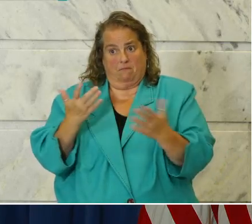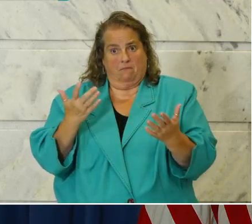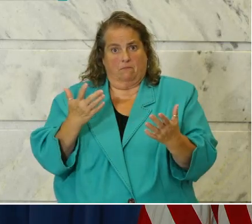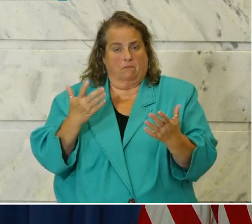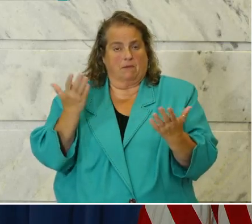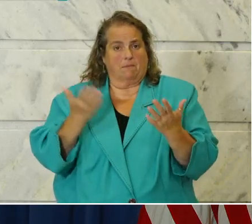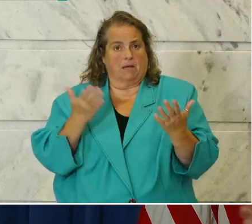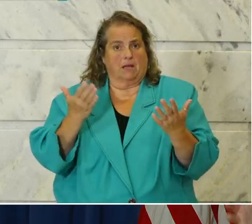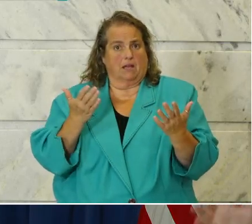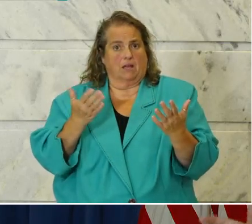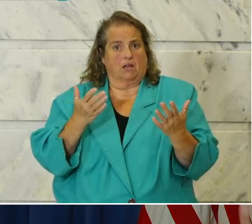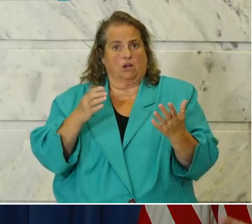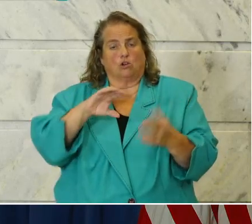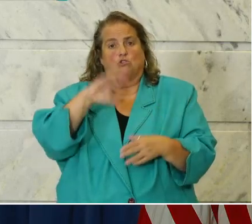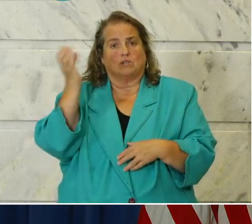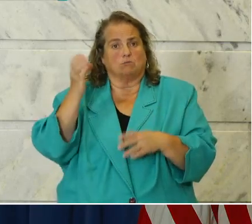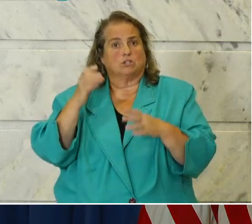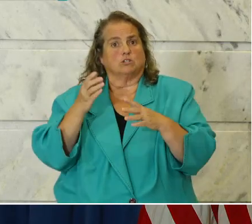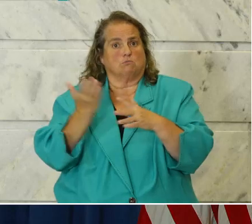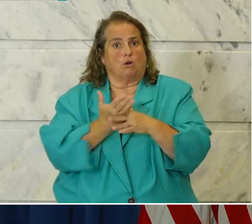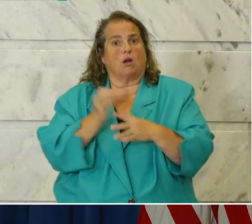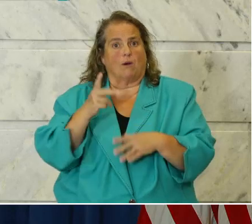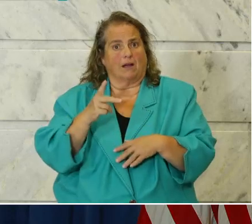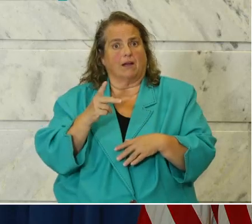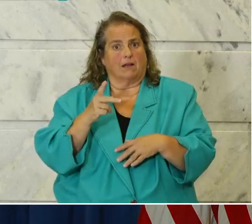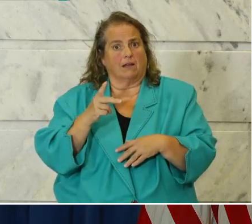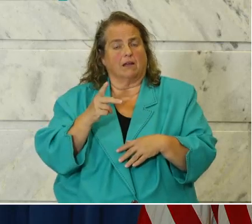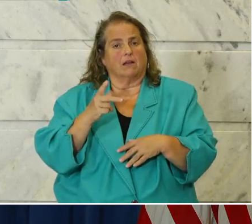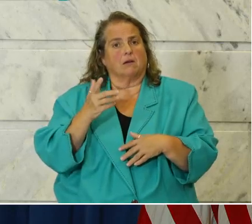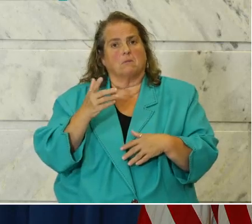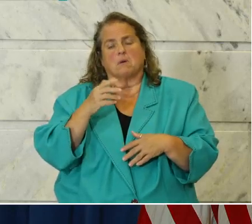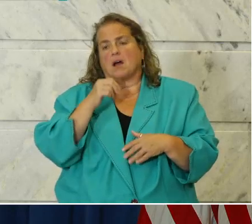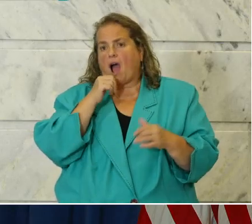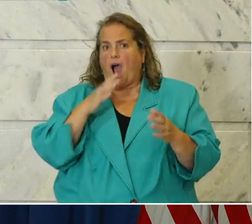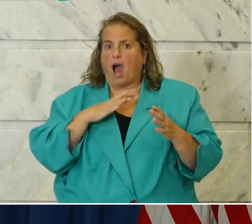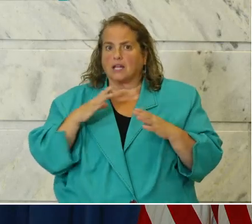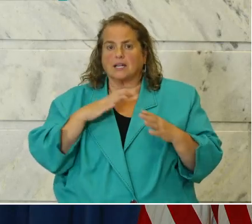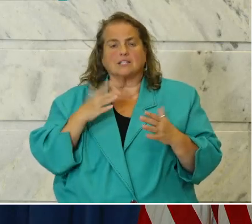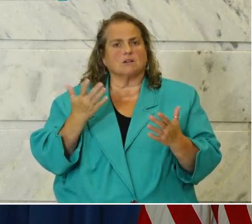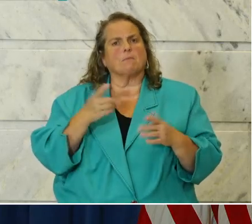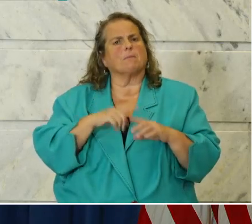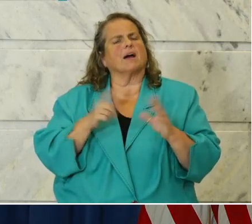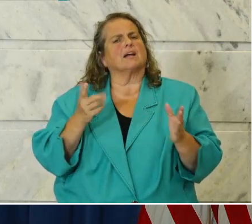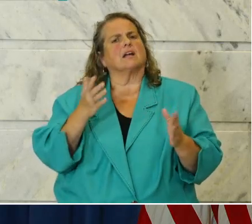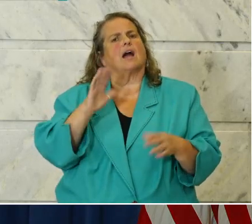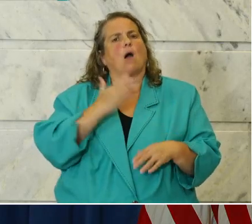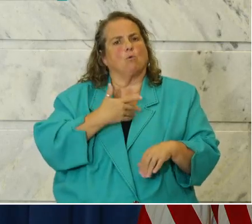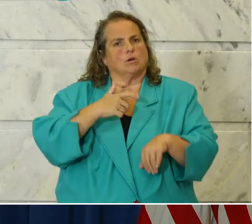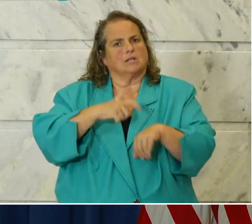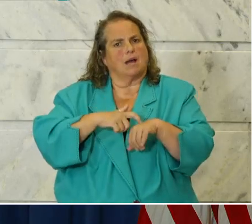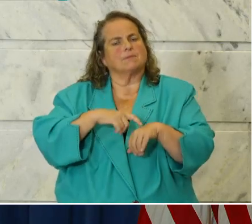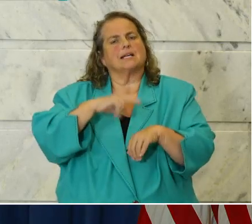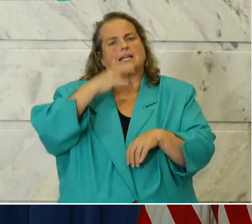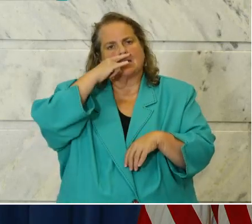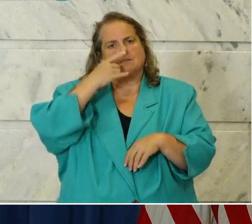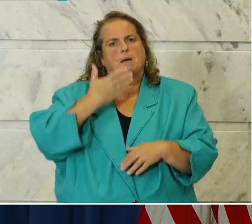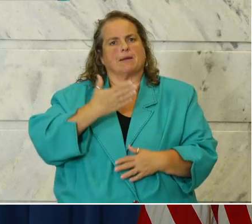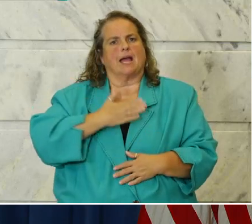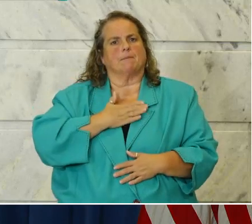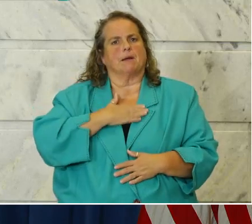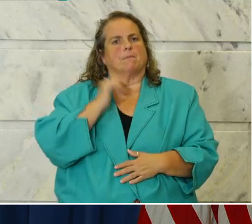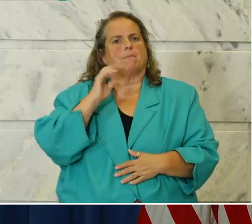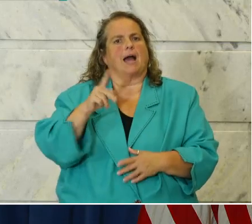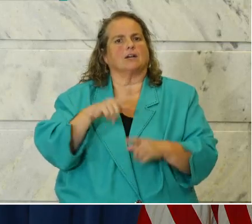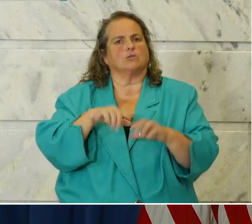break, obviously not the holiday itself and right around it, are times that I think our kids would happily be back in class, having not